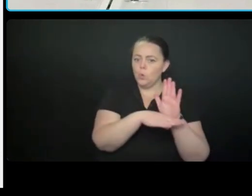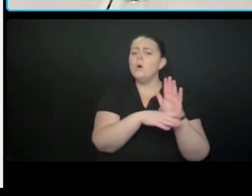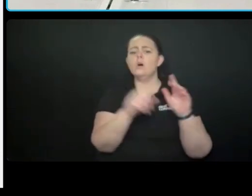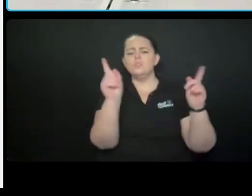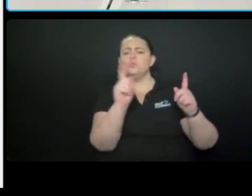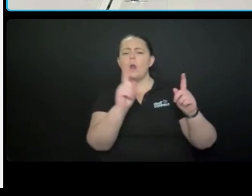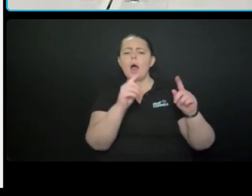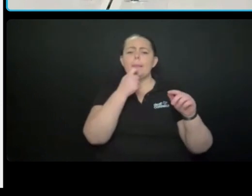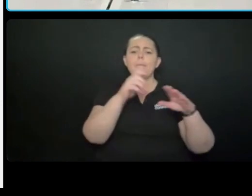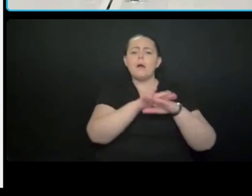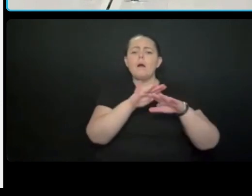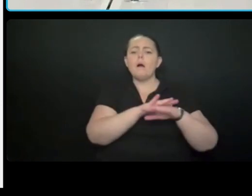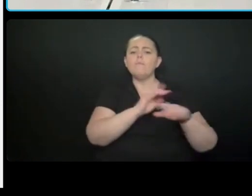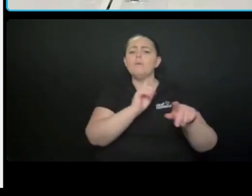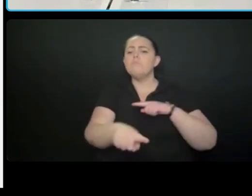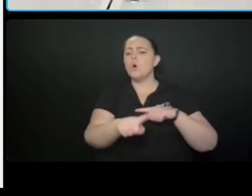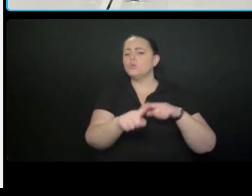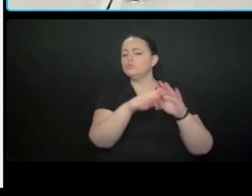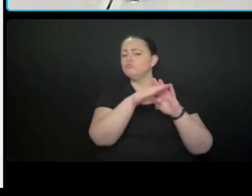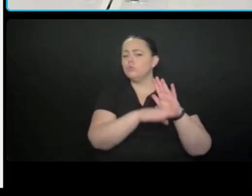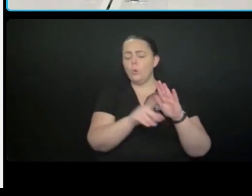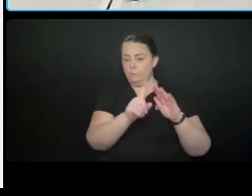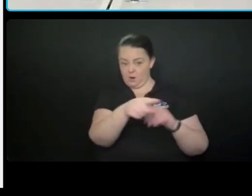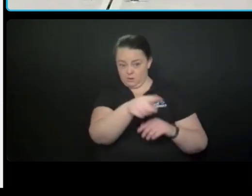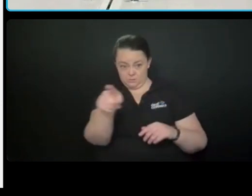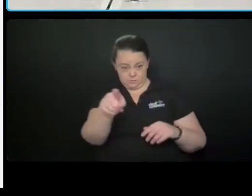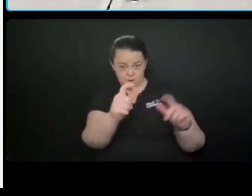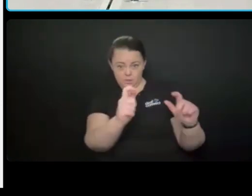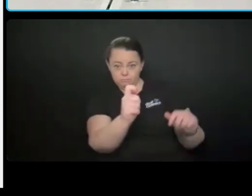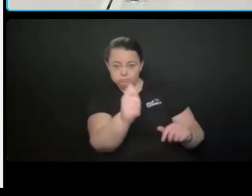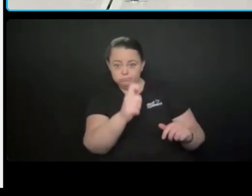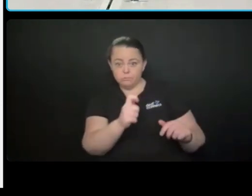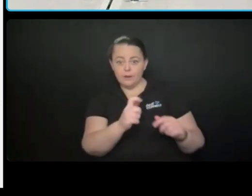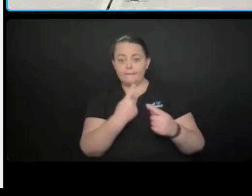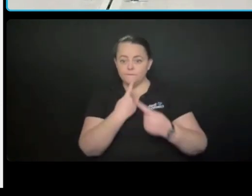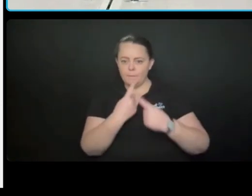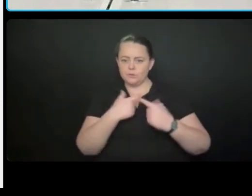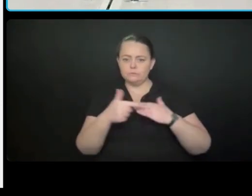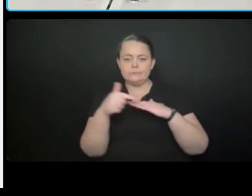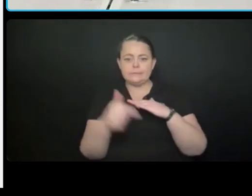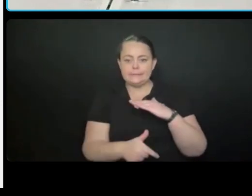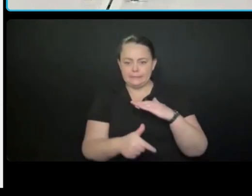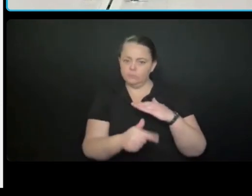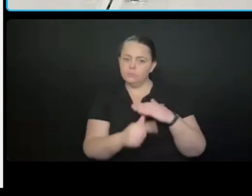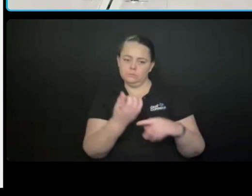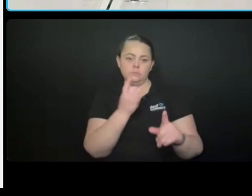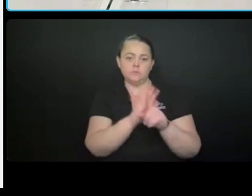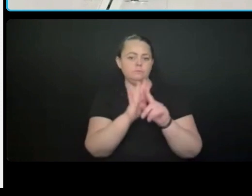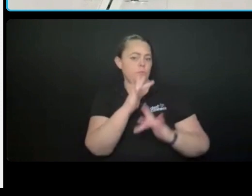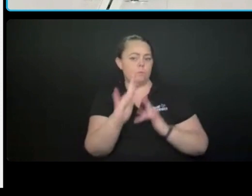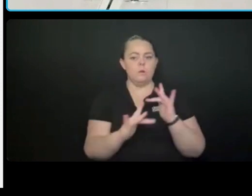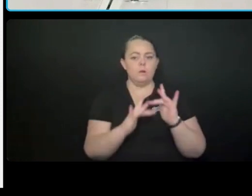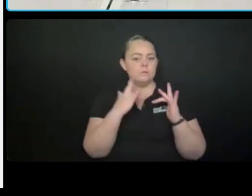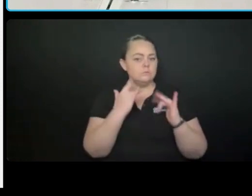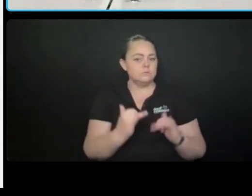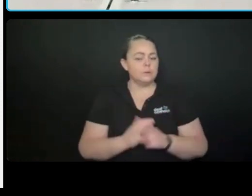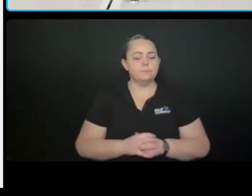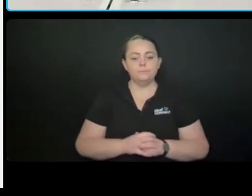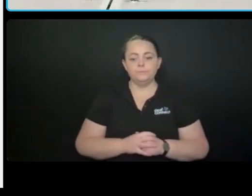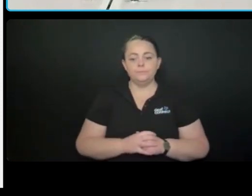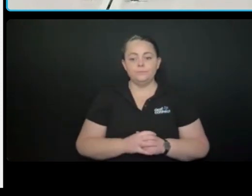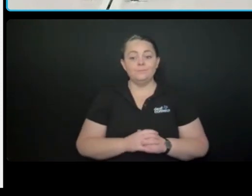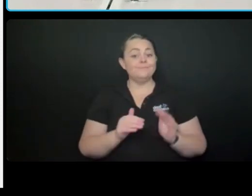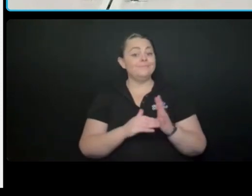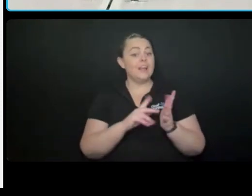I recognise that it's a lot of information that we will be stepping through. And so what I might do is hand over to Josh to get us started,